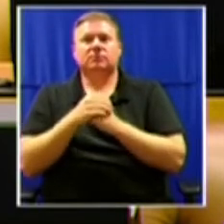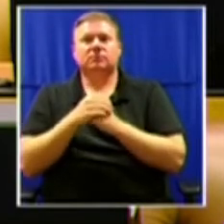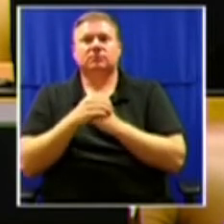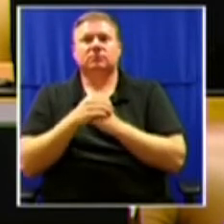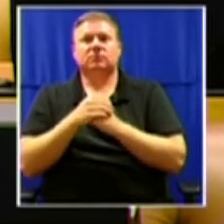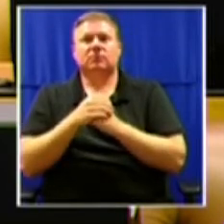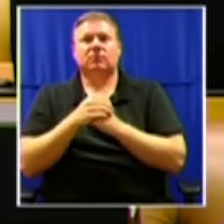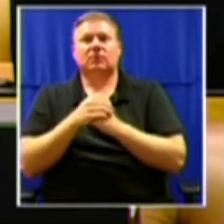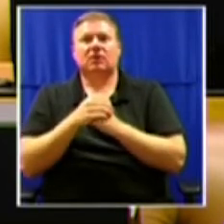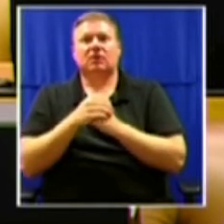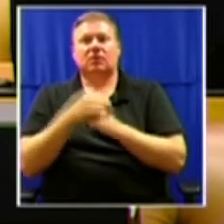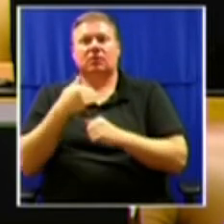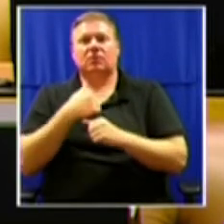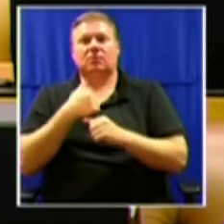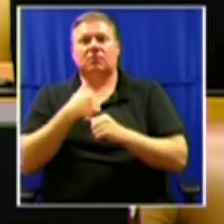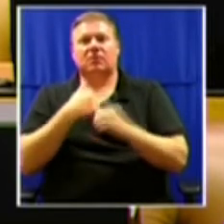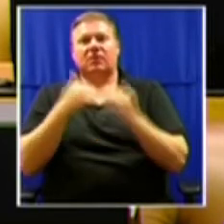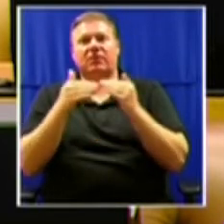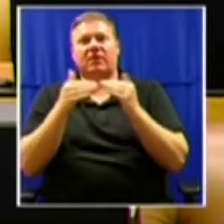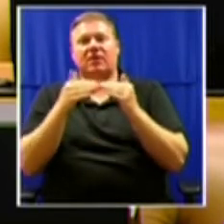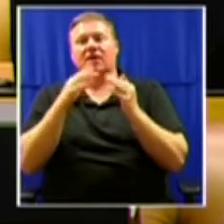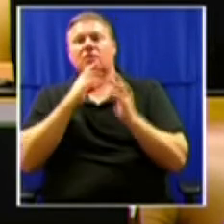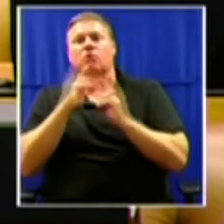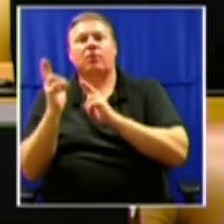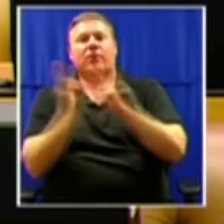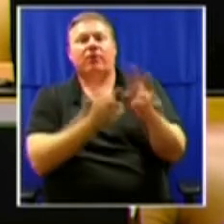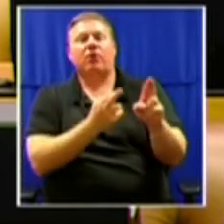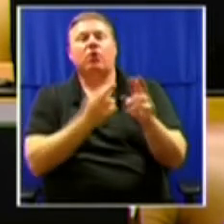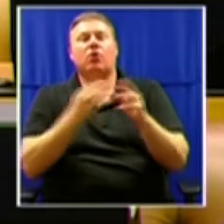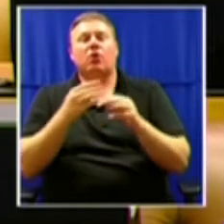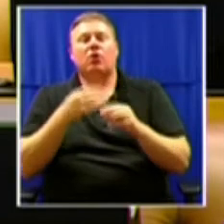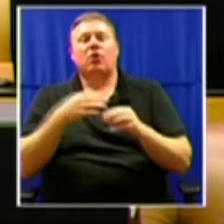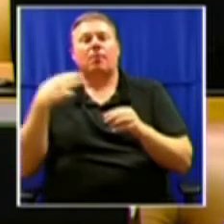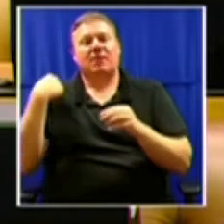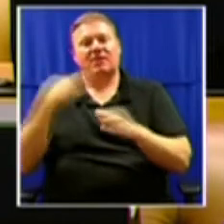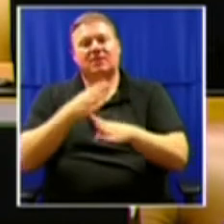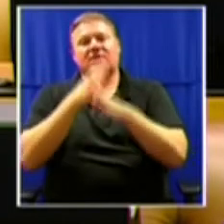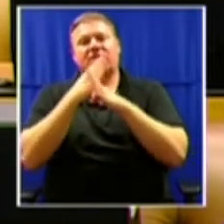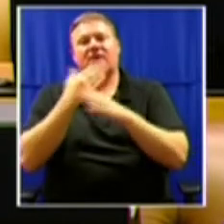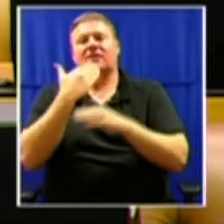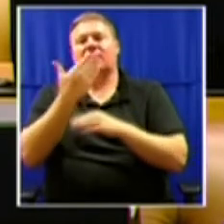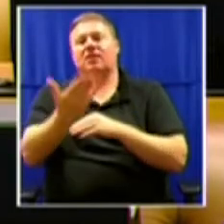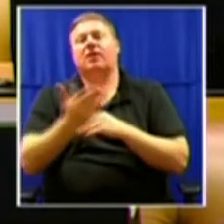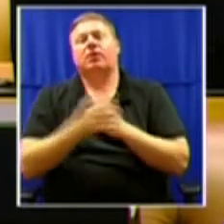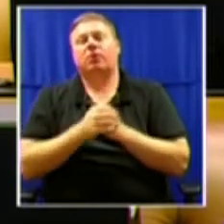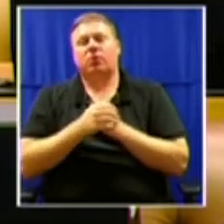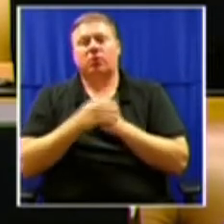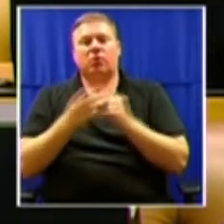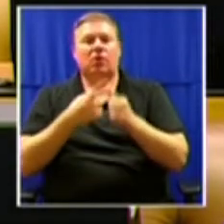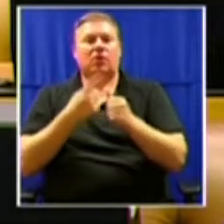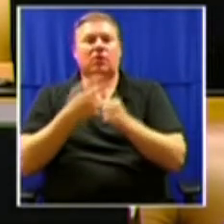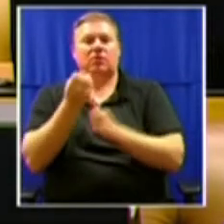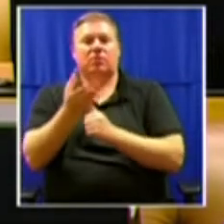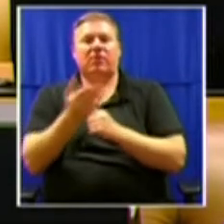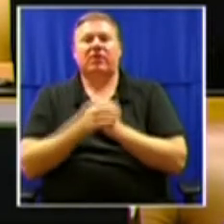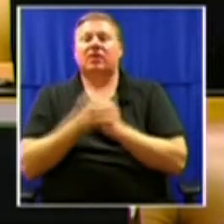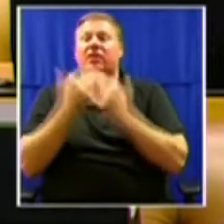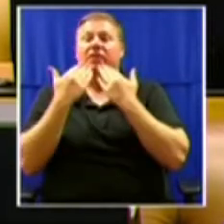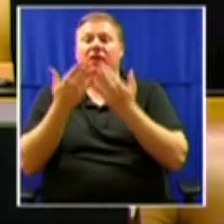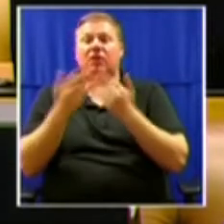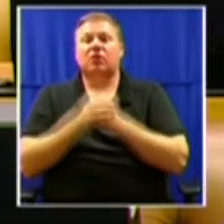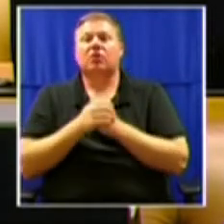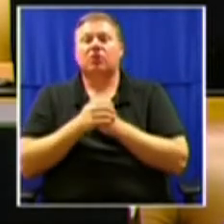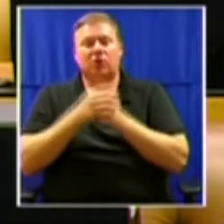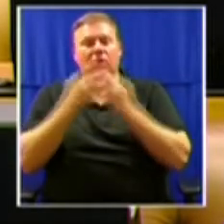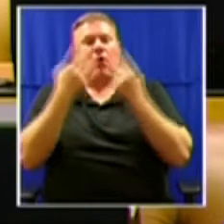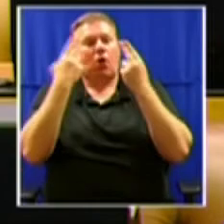make fairness to the question by referring it to the Minister of Defence to provide the answer on this one. Thank you. Thank you, Honourable Minister. The Honourable Marais,